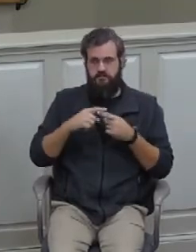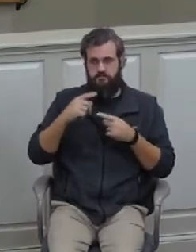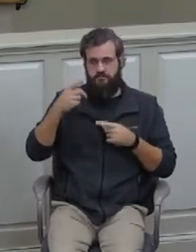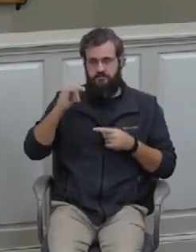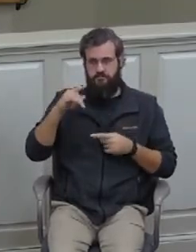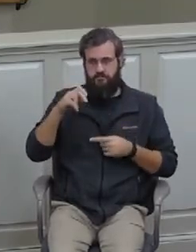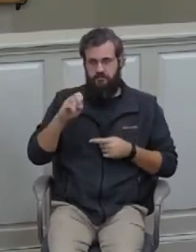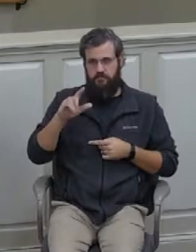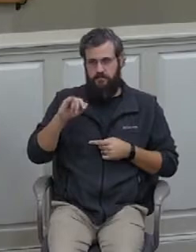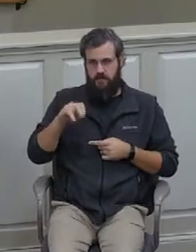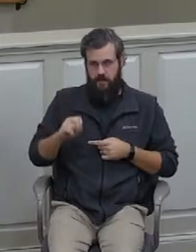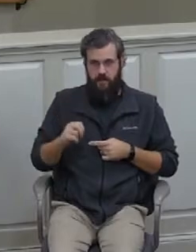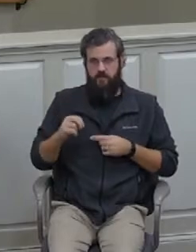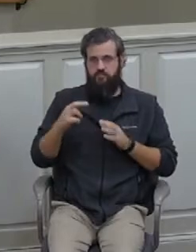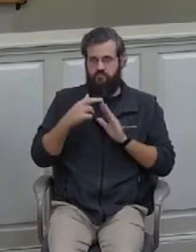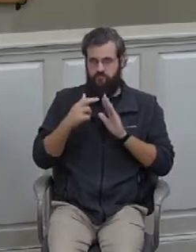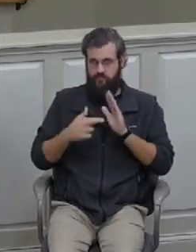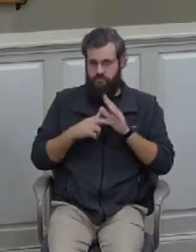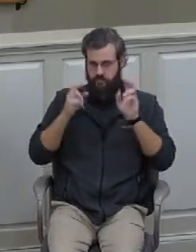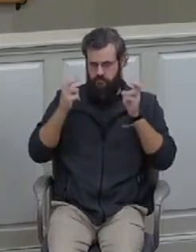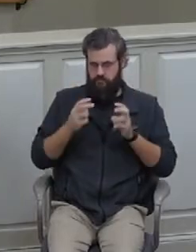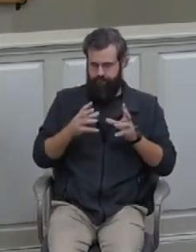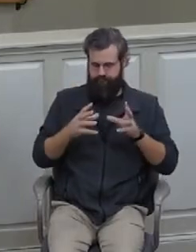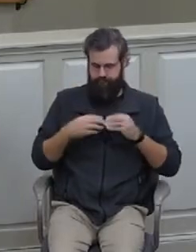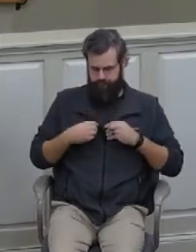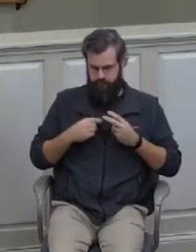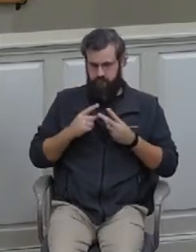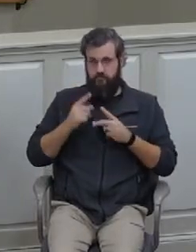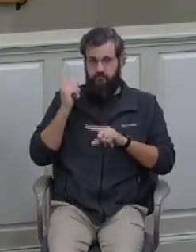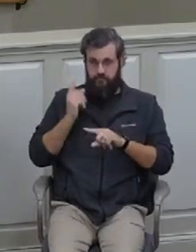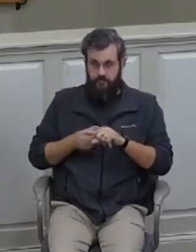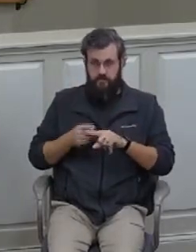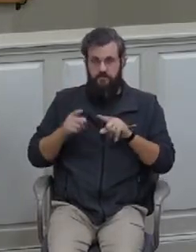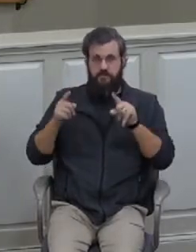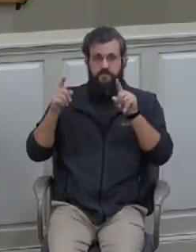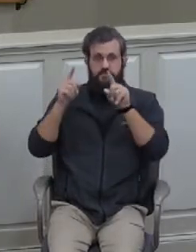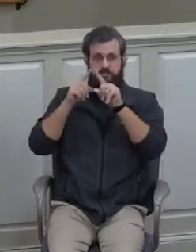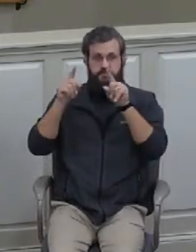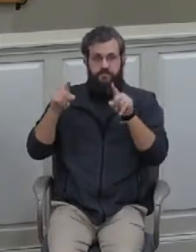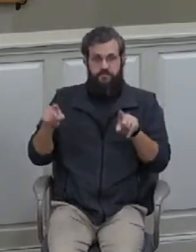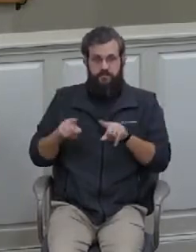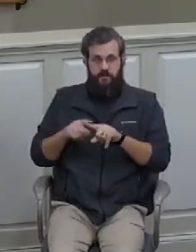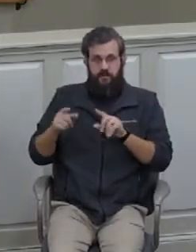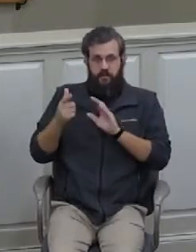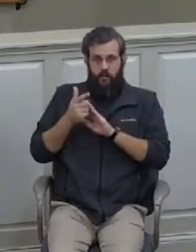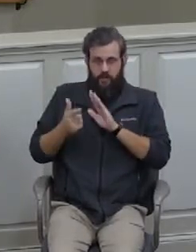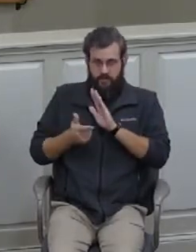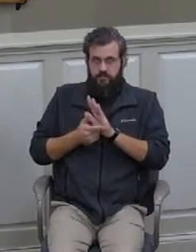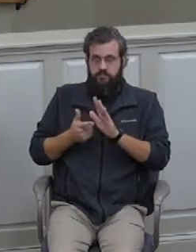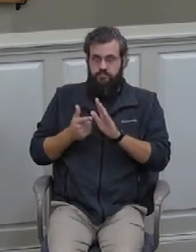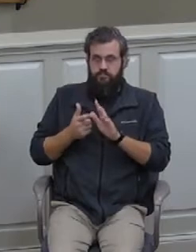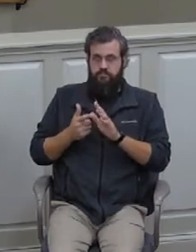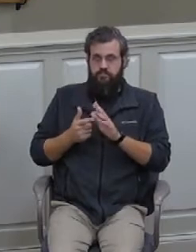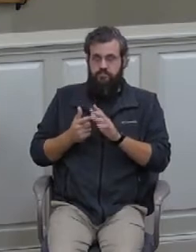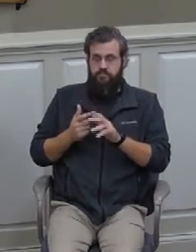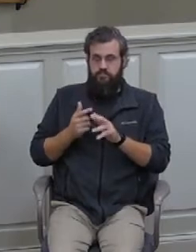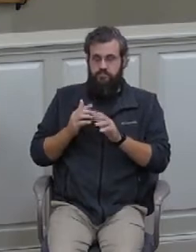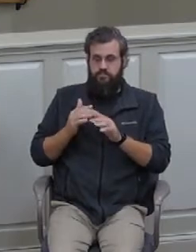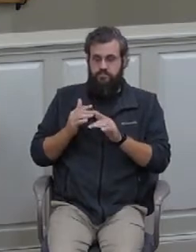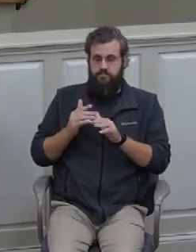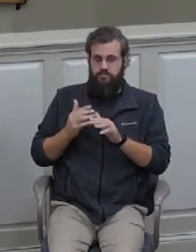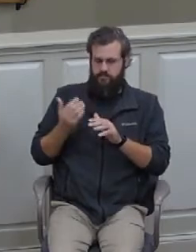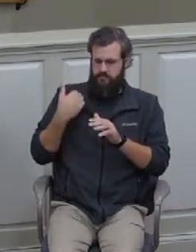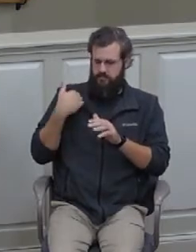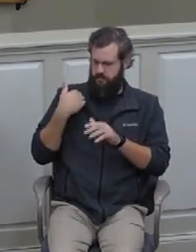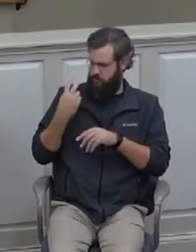regulation issues. It also brings conformity to the sign ordinance in keeping with a Supreme Court decision a